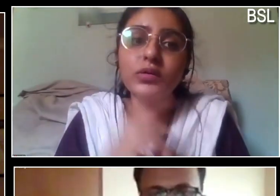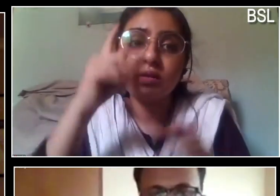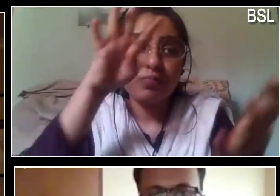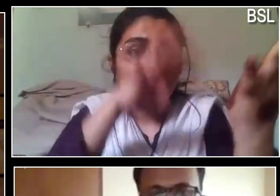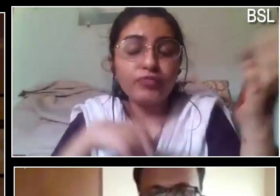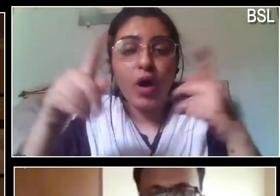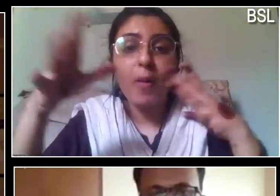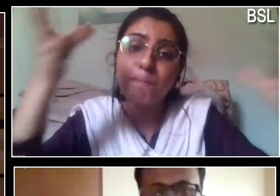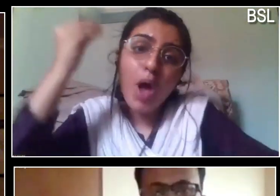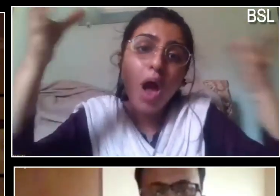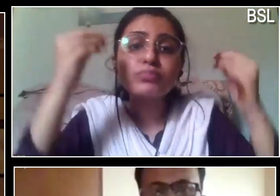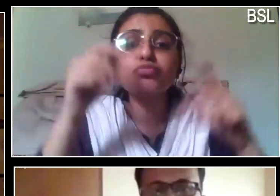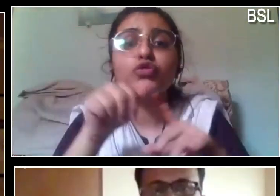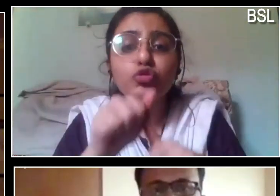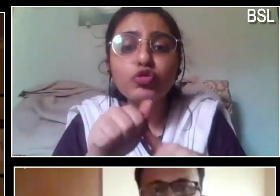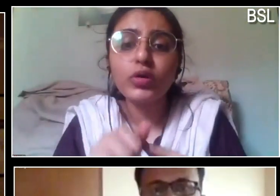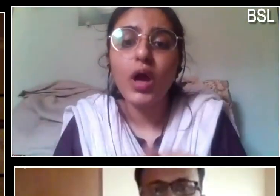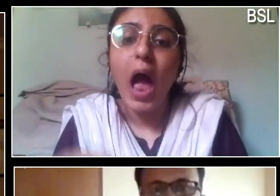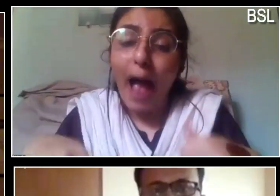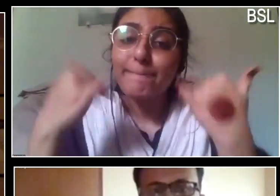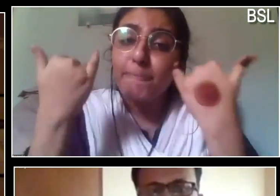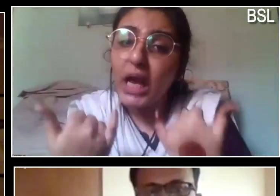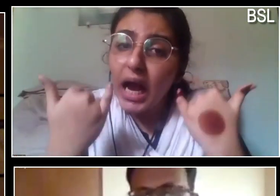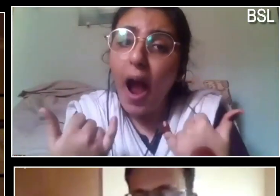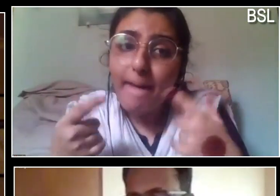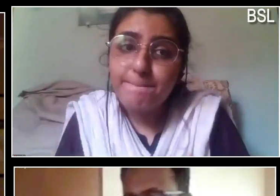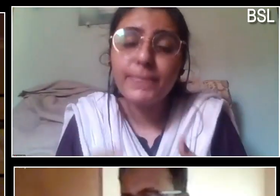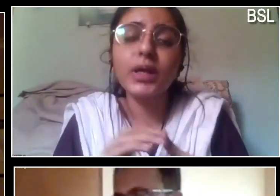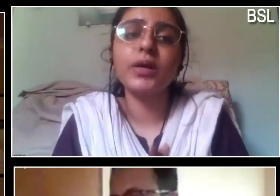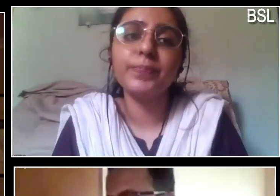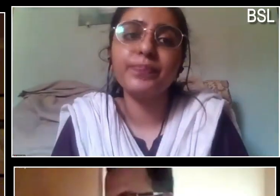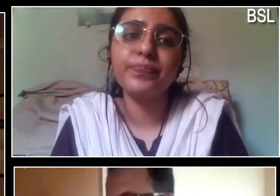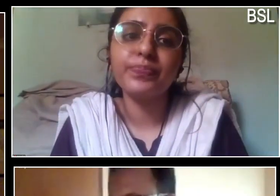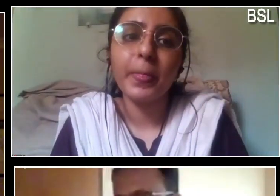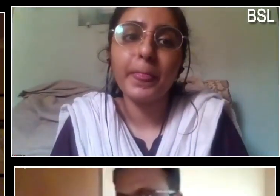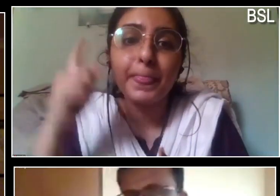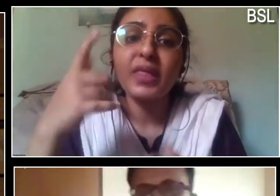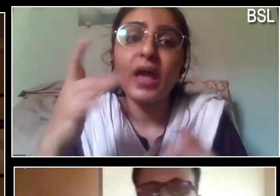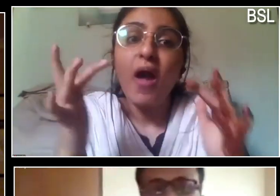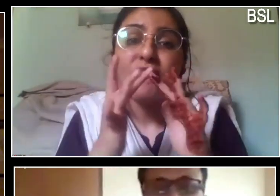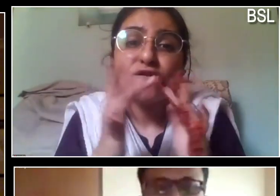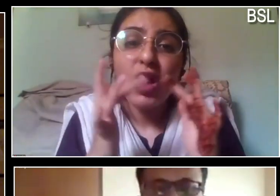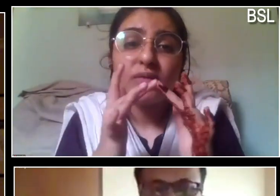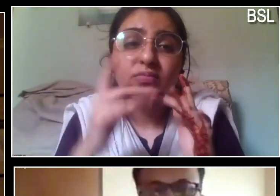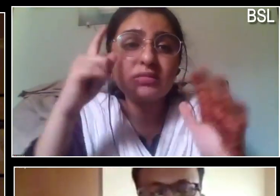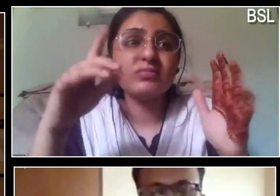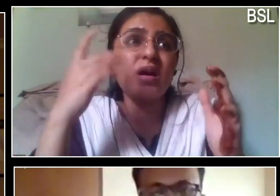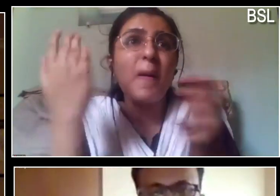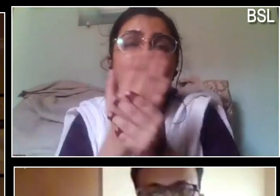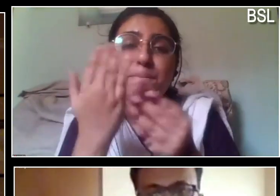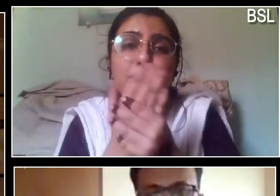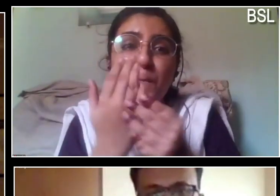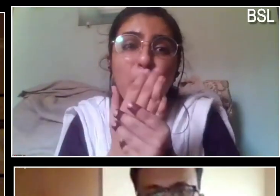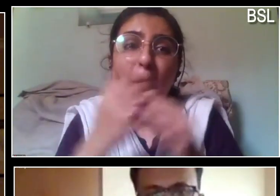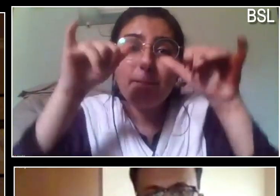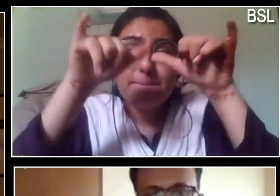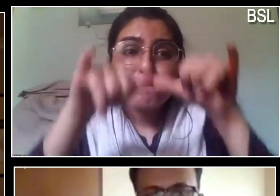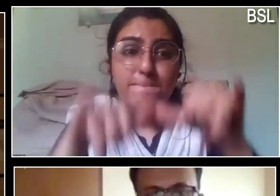2.1. Currently, accessible online document management is being